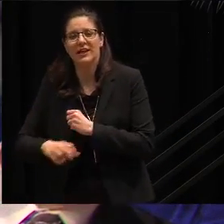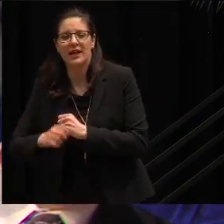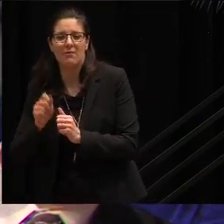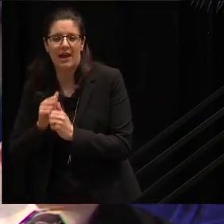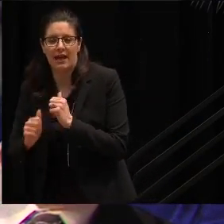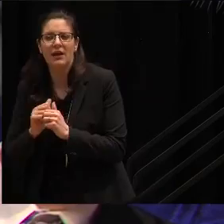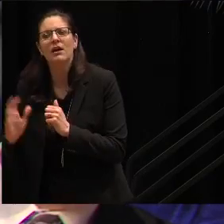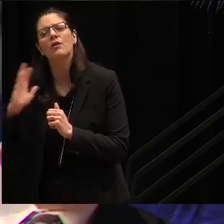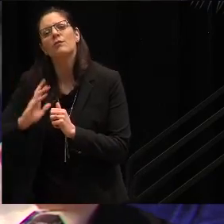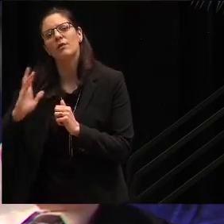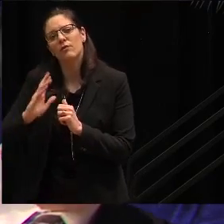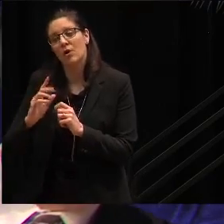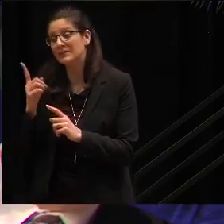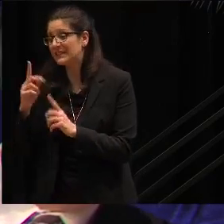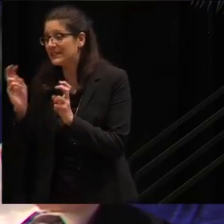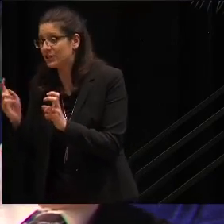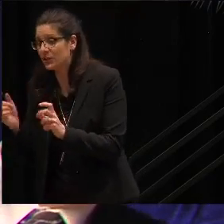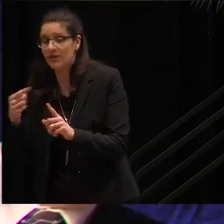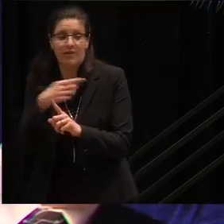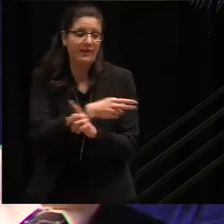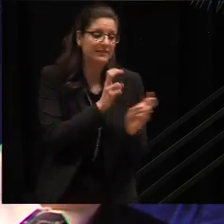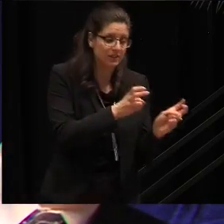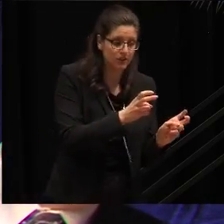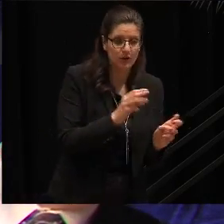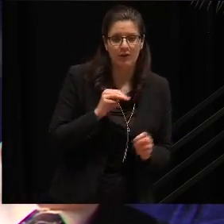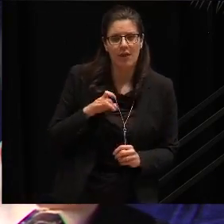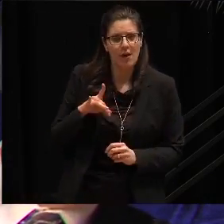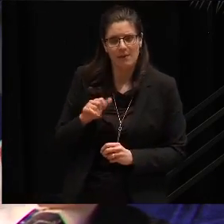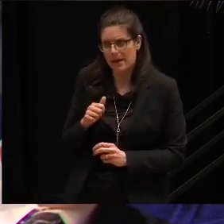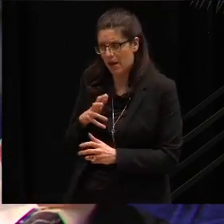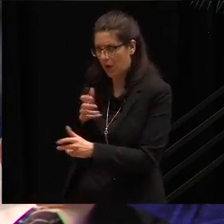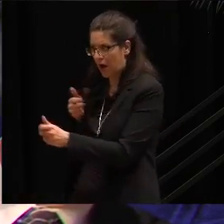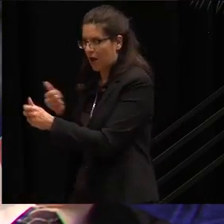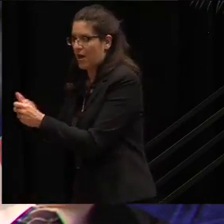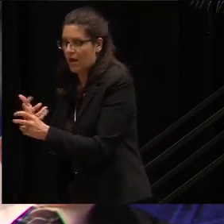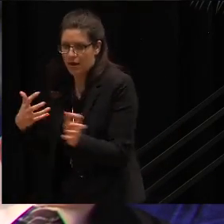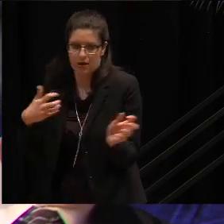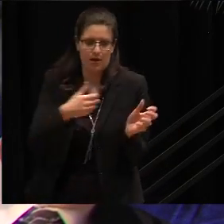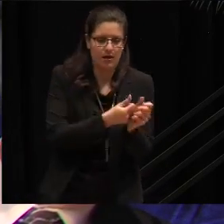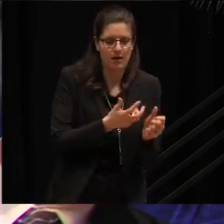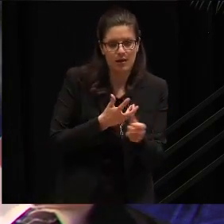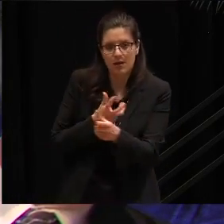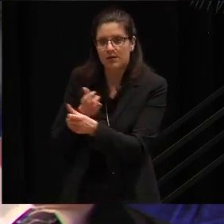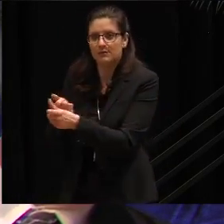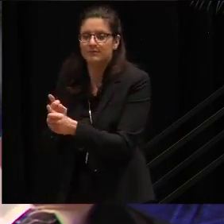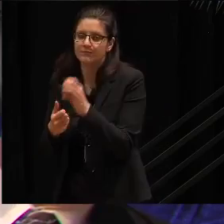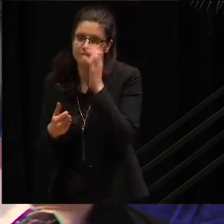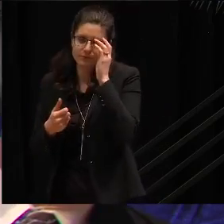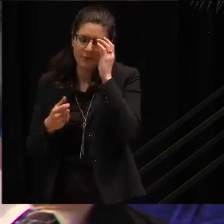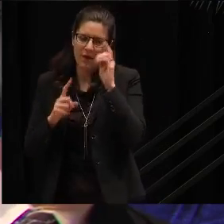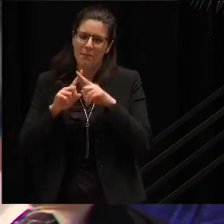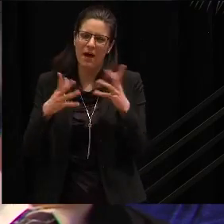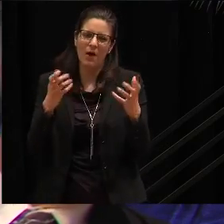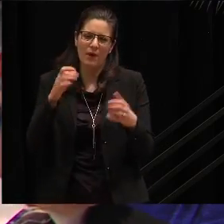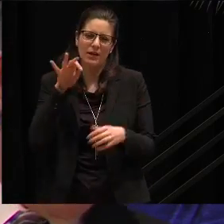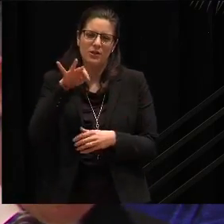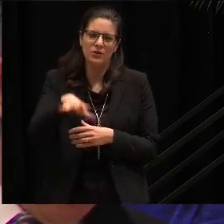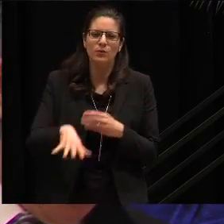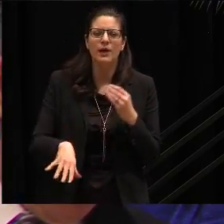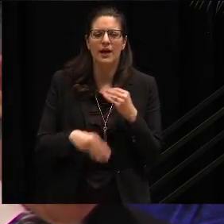it's another issue, and he just keeps moving along, and then the media is trying to, keep up with him. But, what you just said,